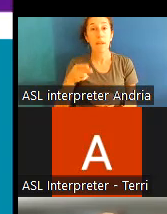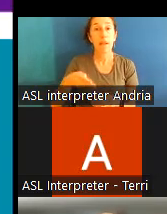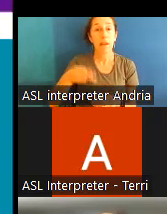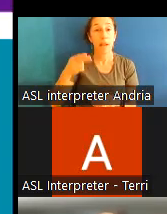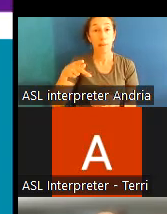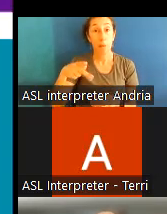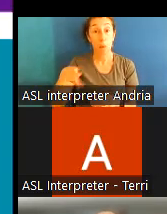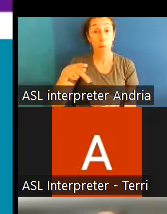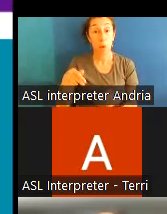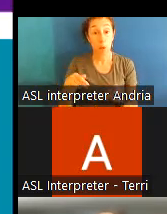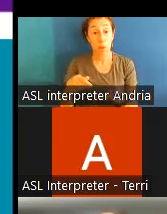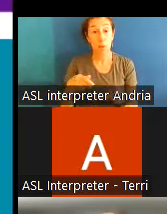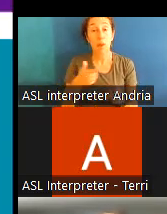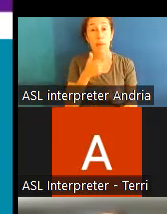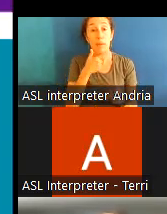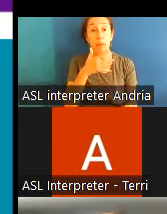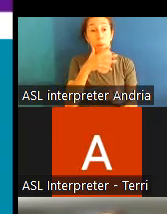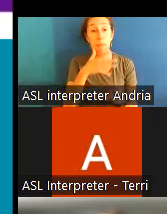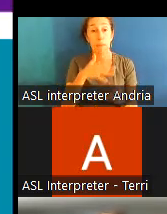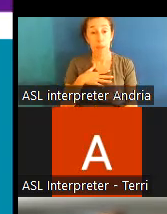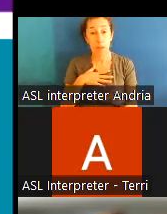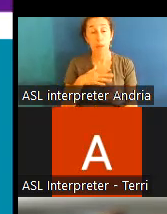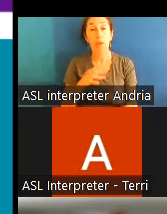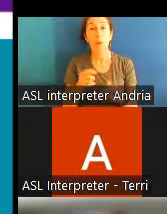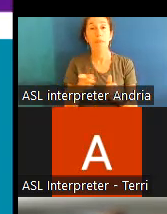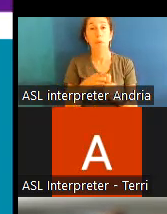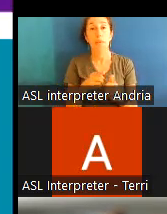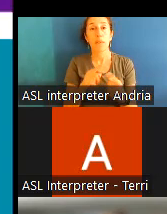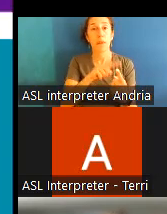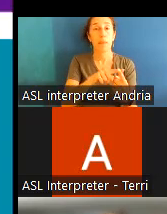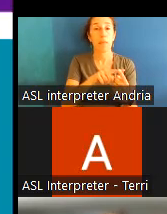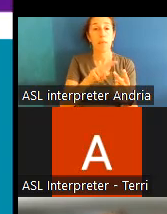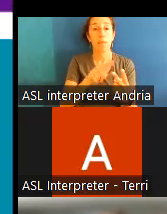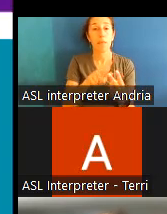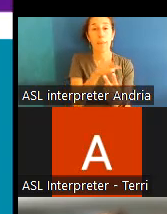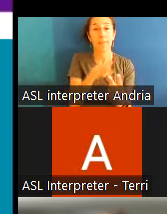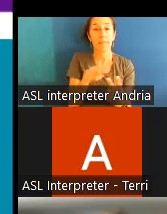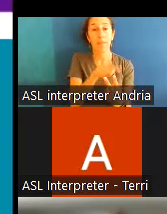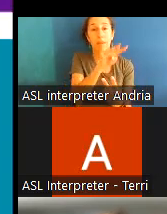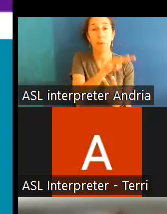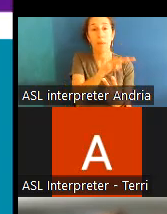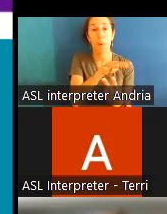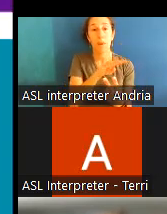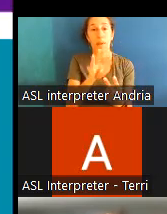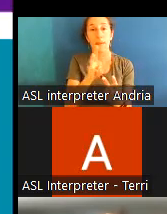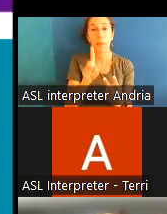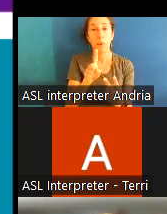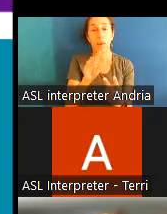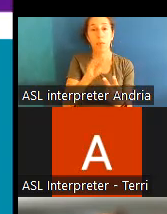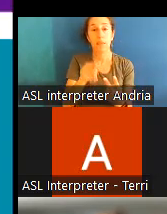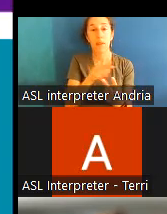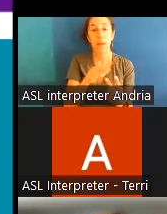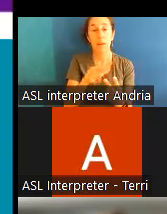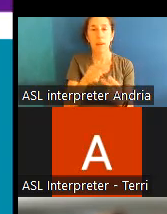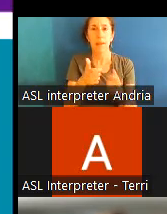everybody else across the board as well. So lesbian women, bisexual women, who make up a significant portion of our population, are at really